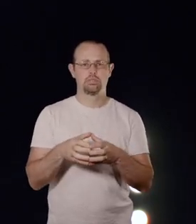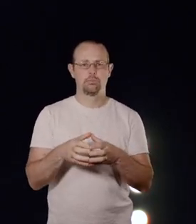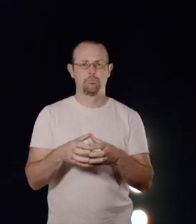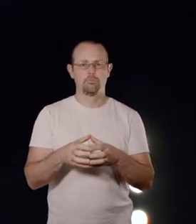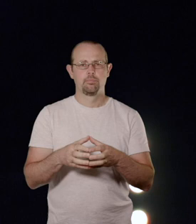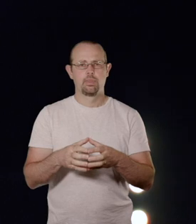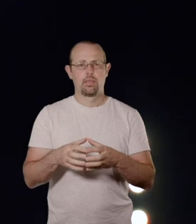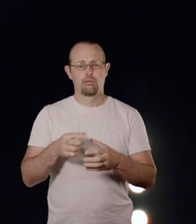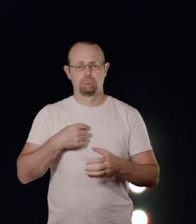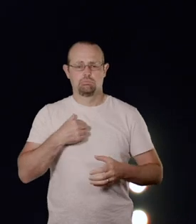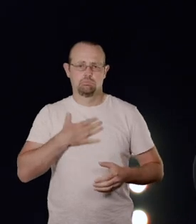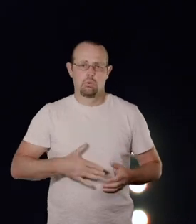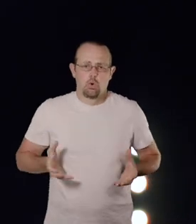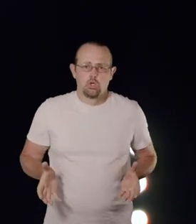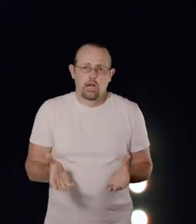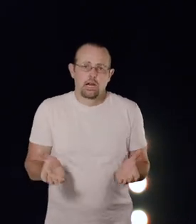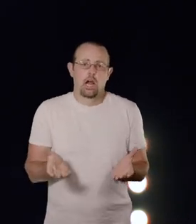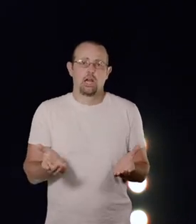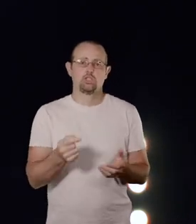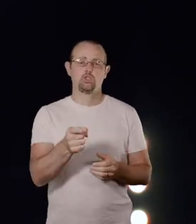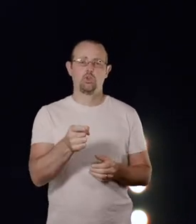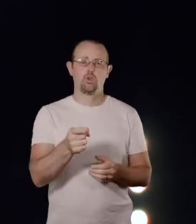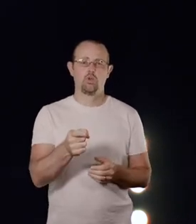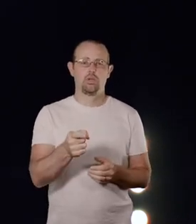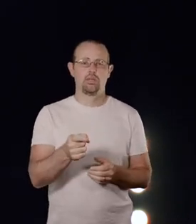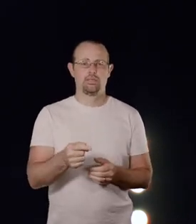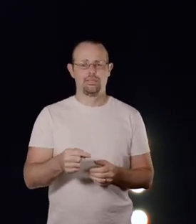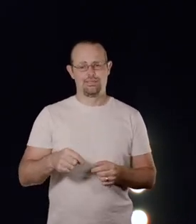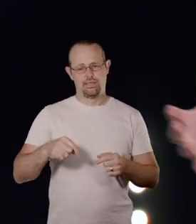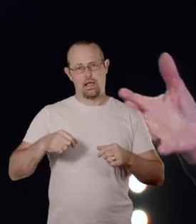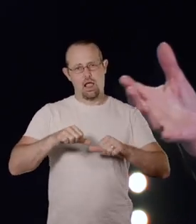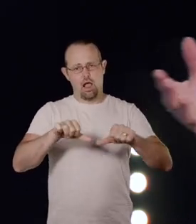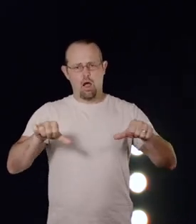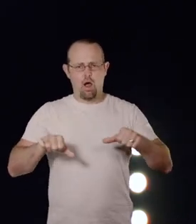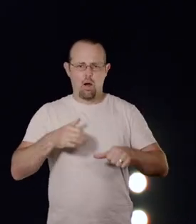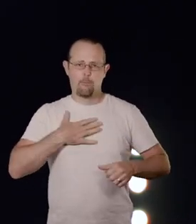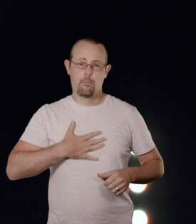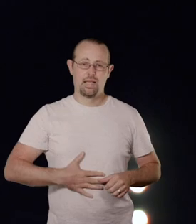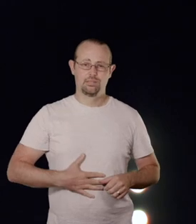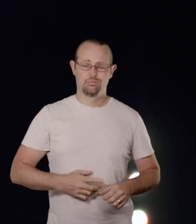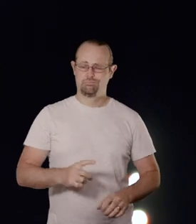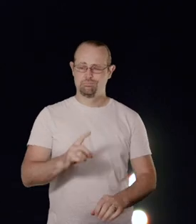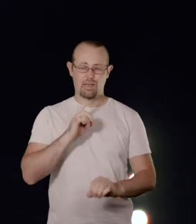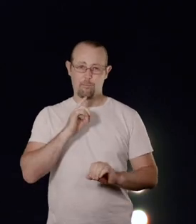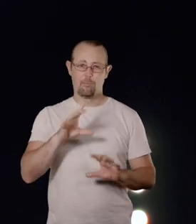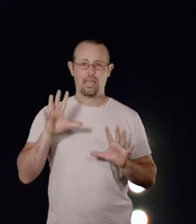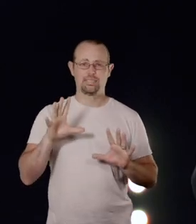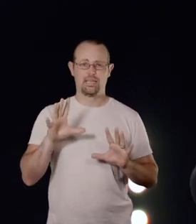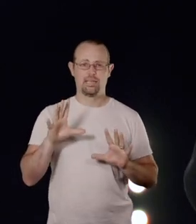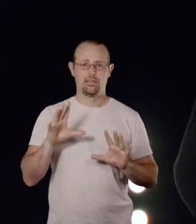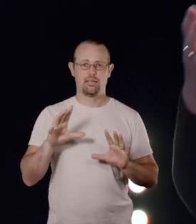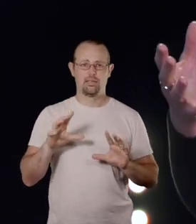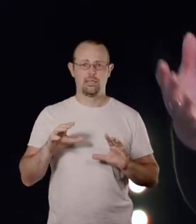to encourage you that we've, as leaders, the pastors have been exceptional. We've probably over 30 pastors involved